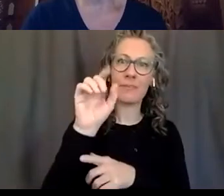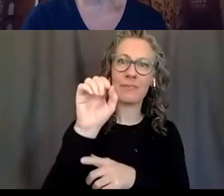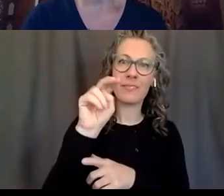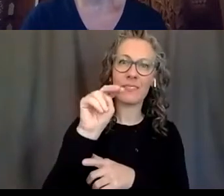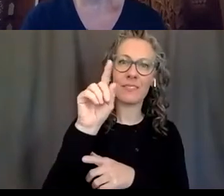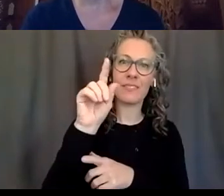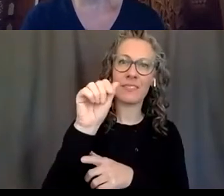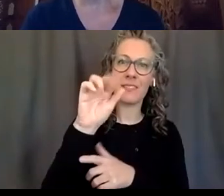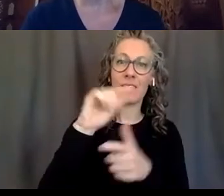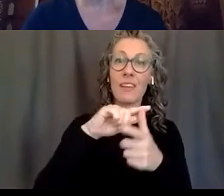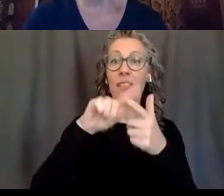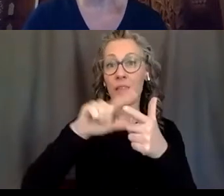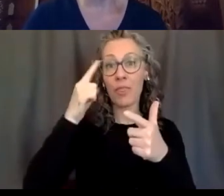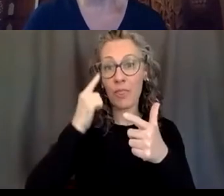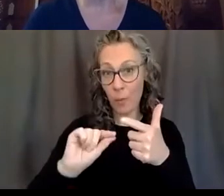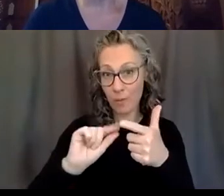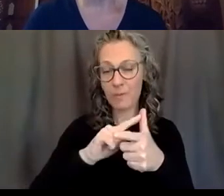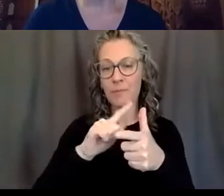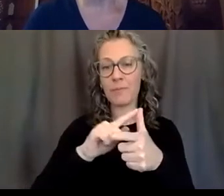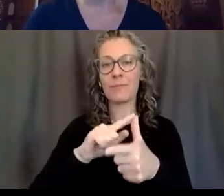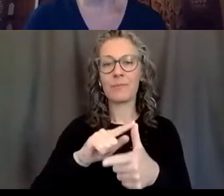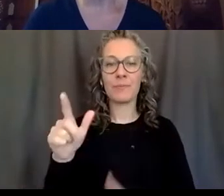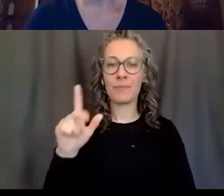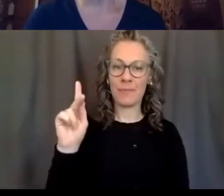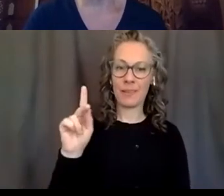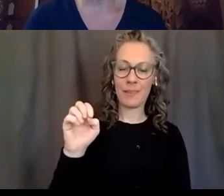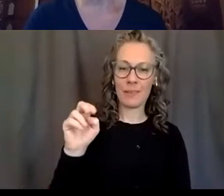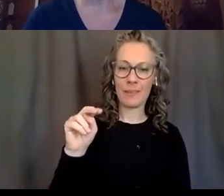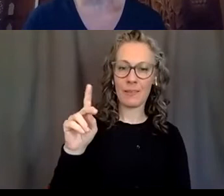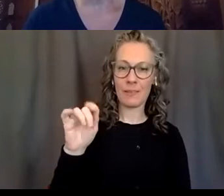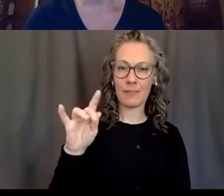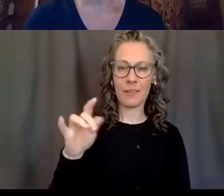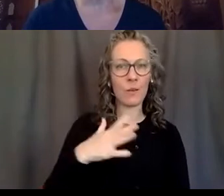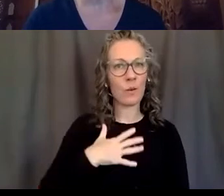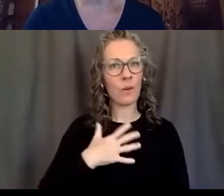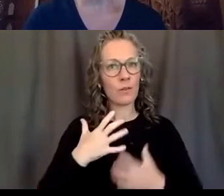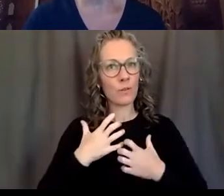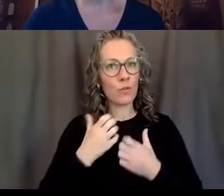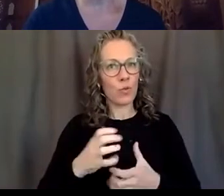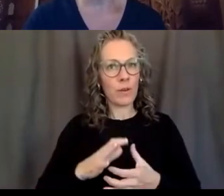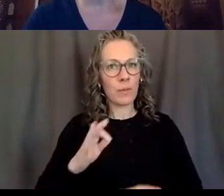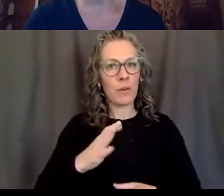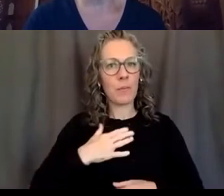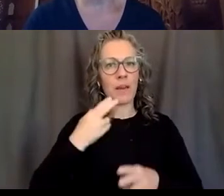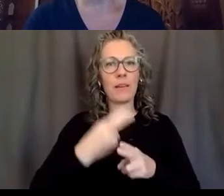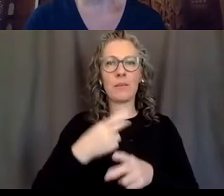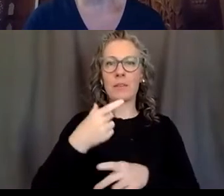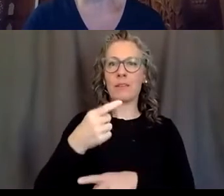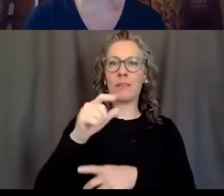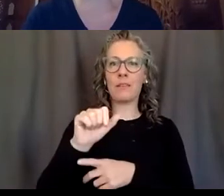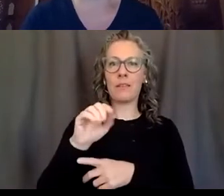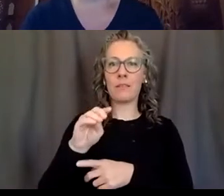and then I'll share. Go ahead, Victor, as I Kendara. was sitting here, I got this really strong spirit saying my name is Gabriel.